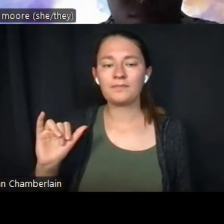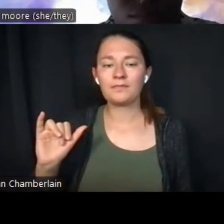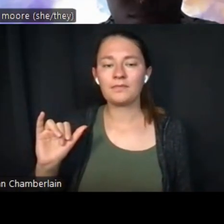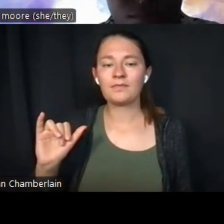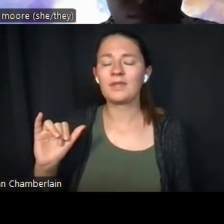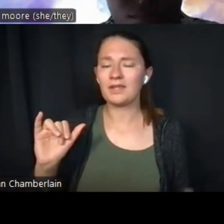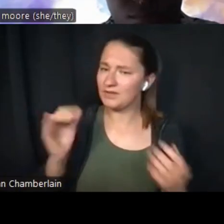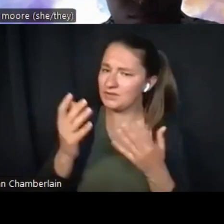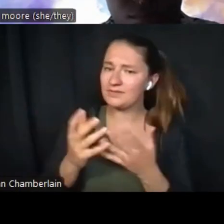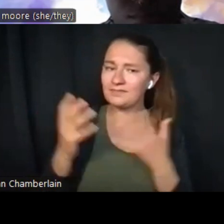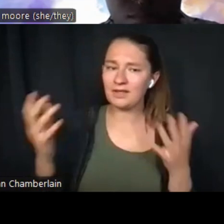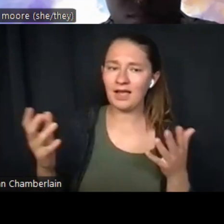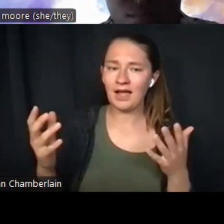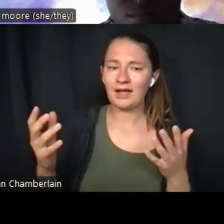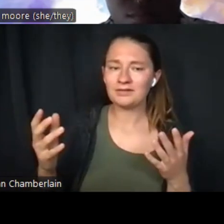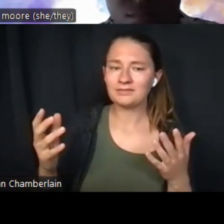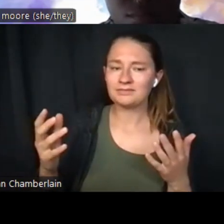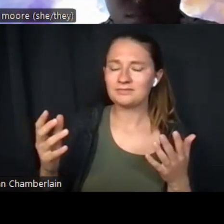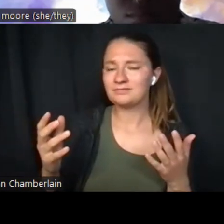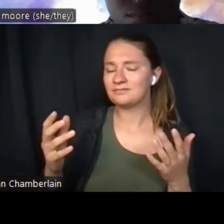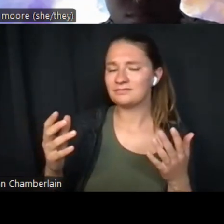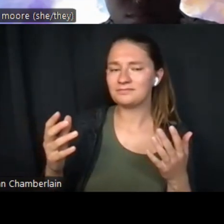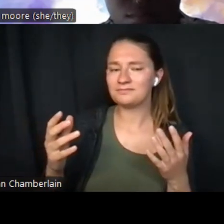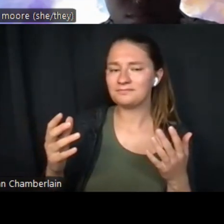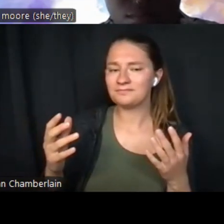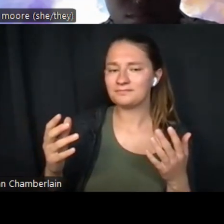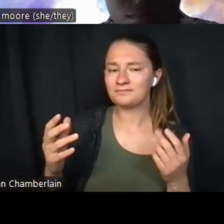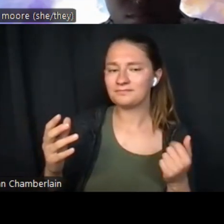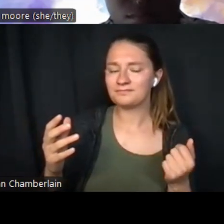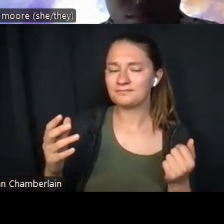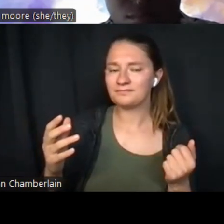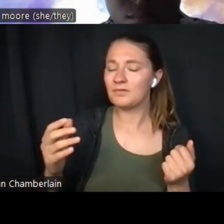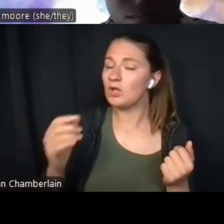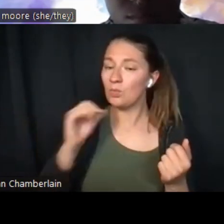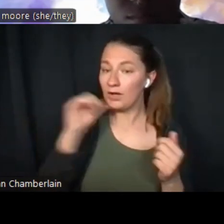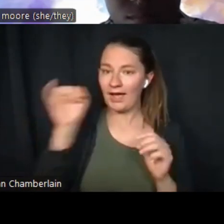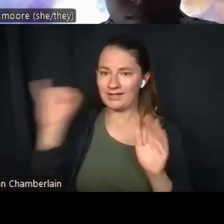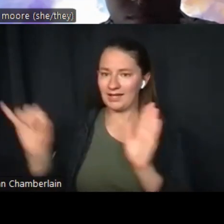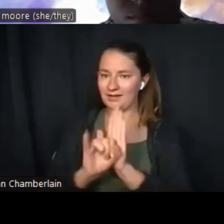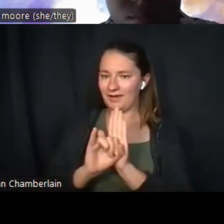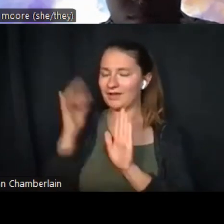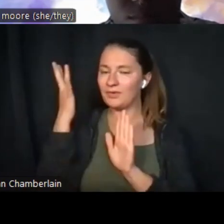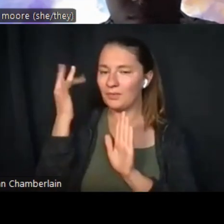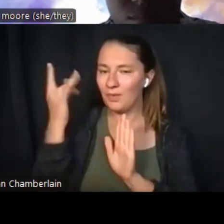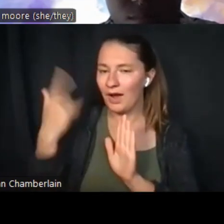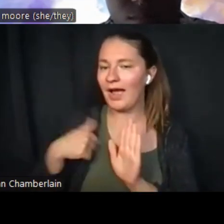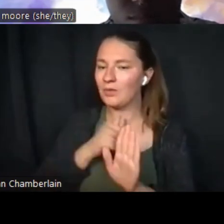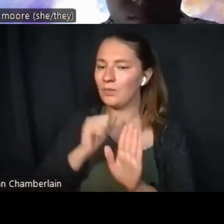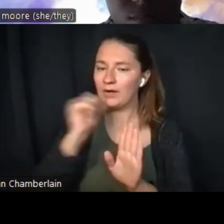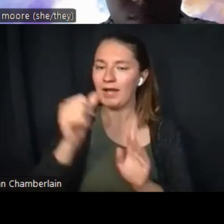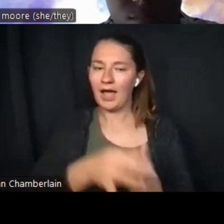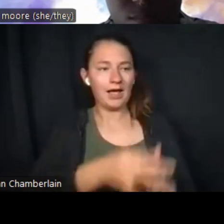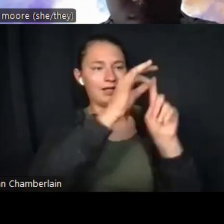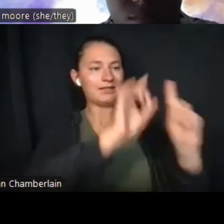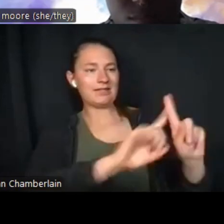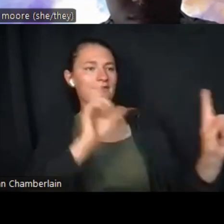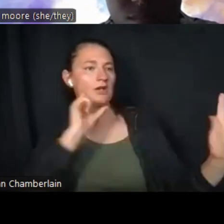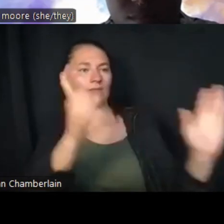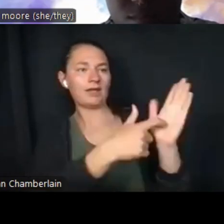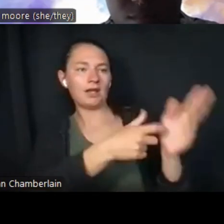in. We're not identified because we're allowed or do anything kind of to stand out. It's quite the opposite. And